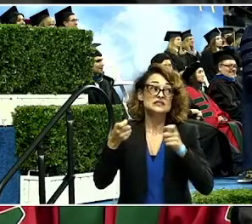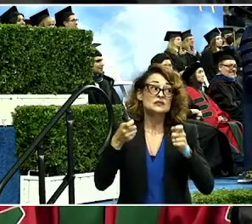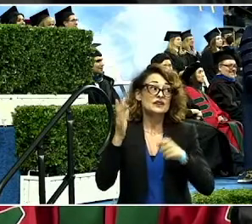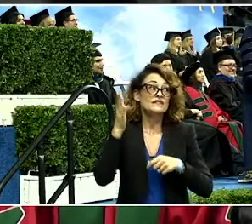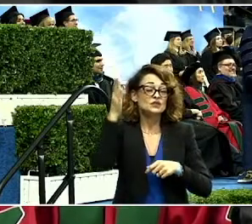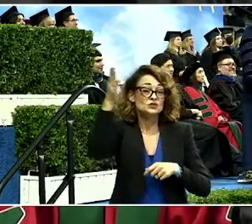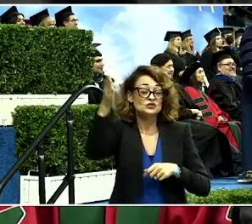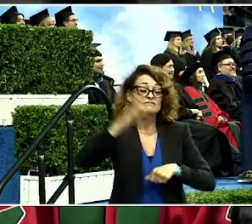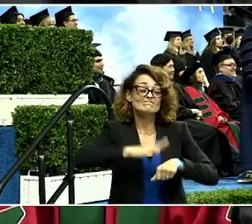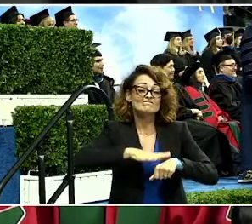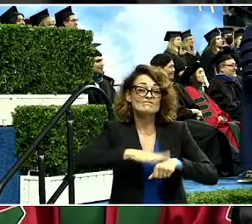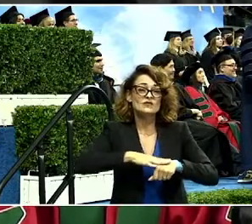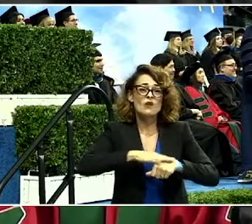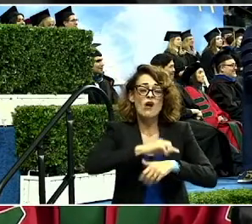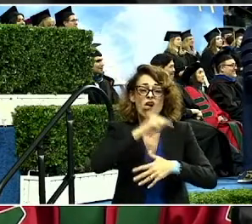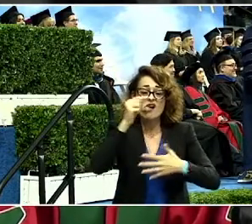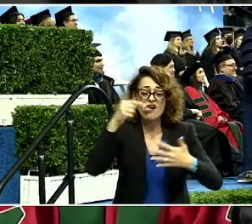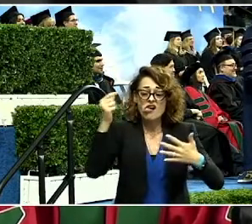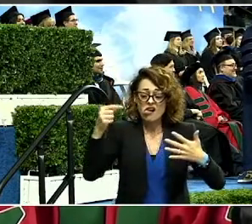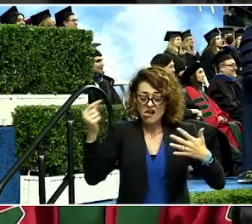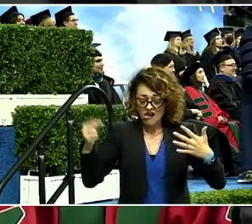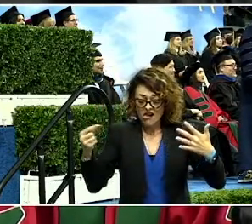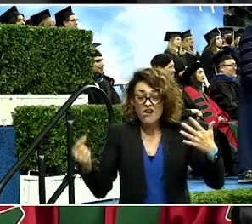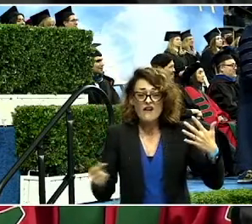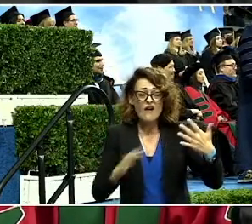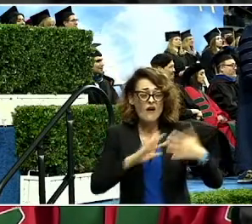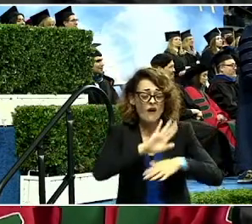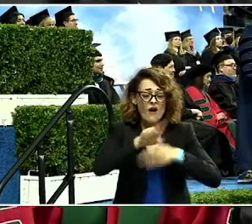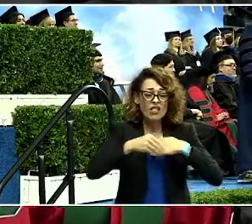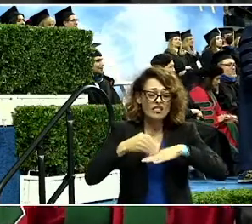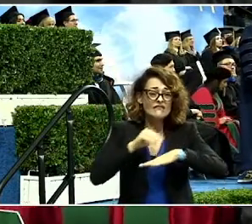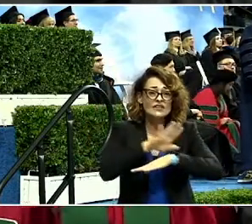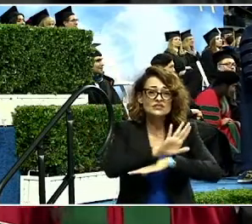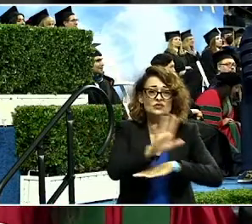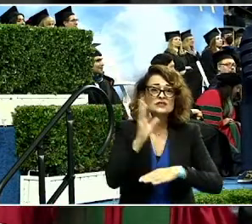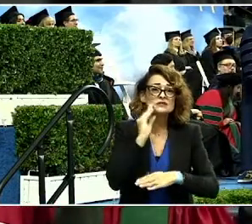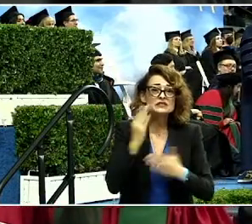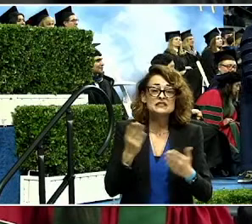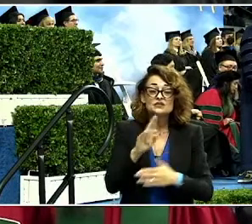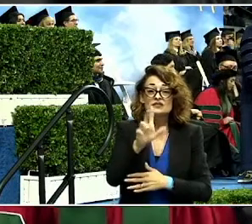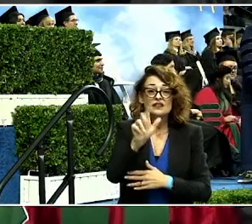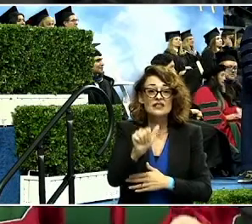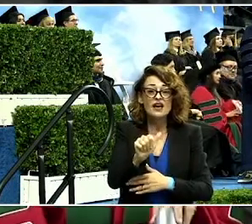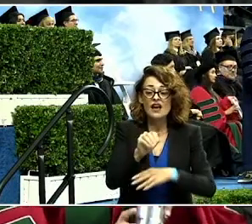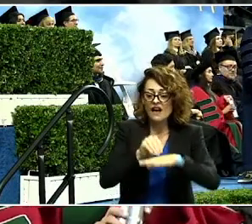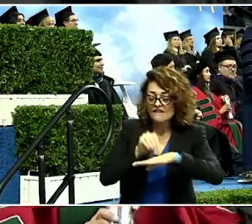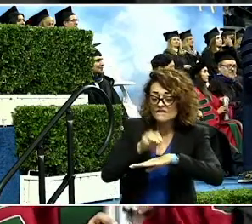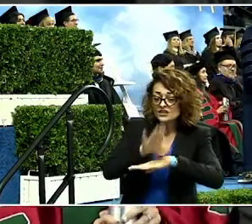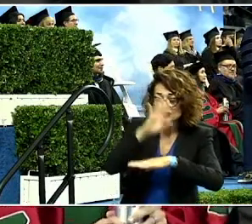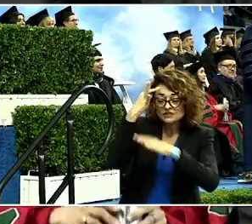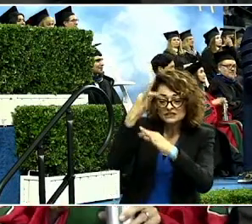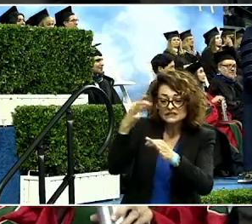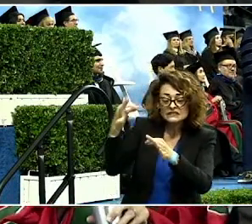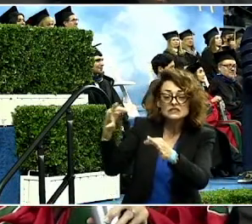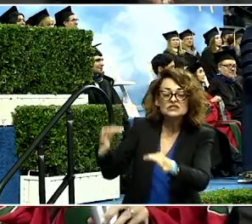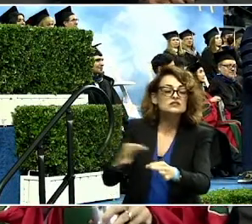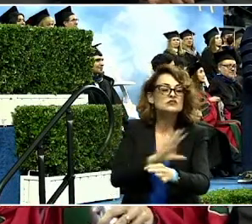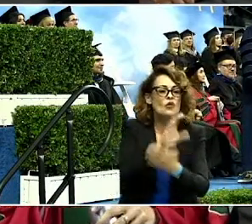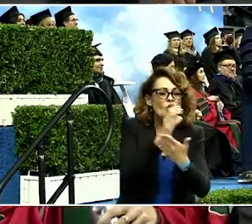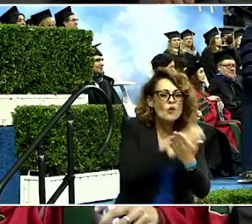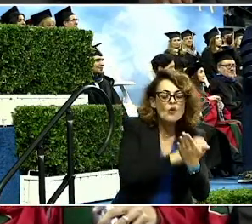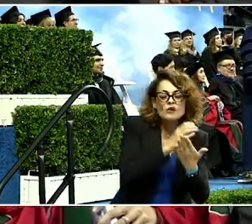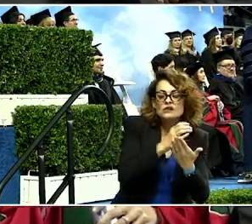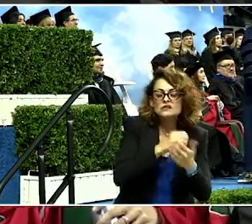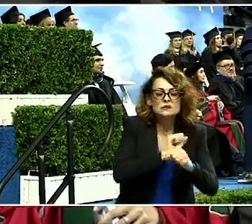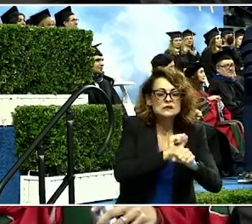these experiences shaped your time at UCLA, affecting the decisions you made with regard to coursework, pastimes, and